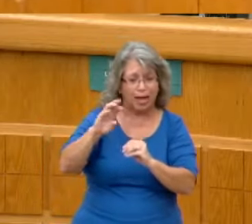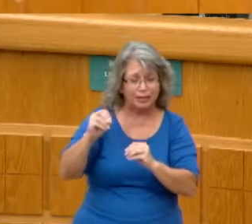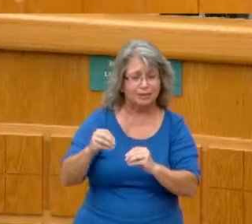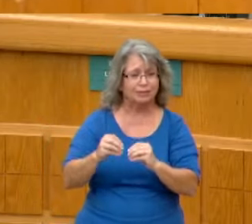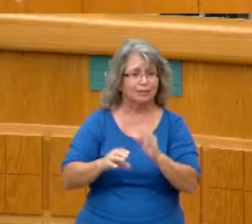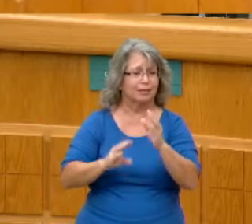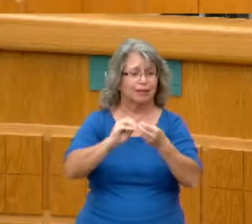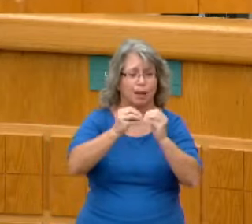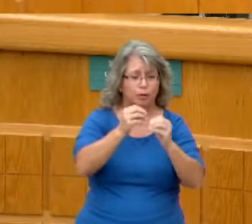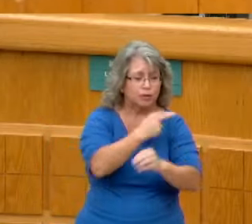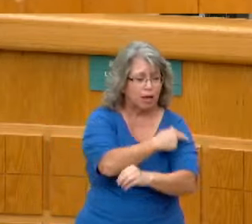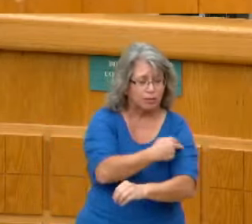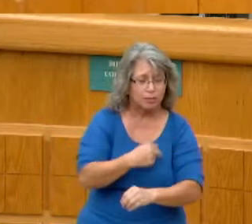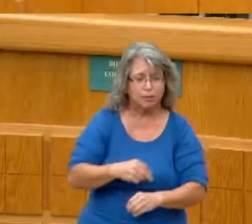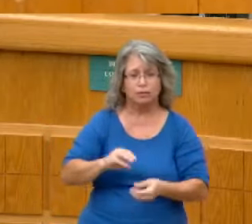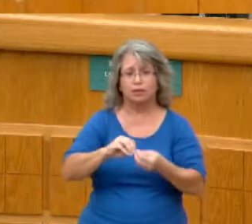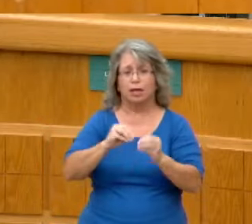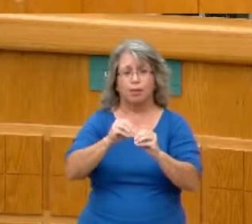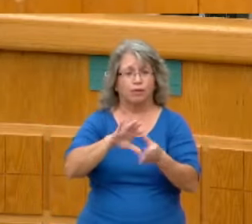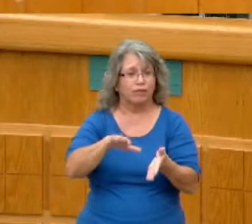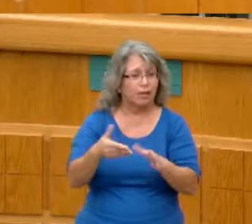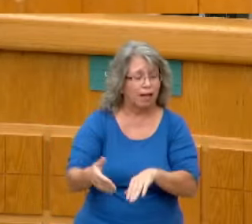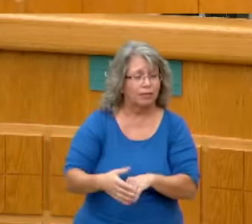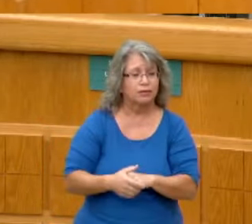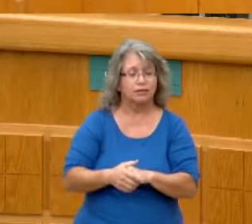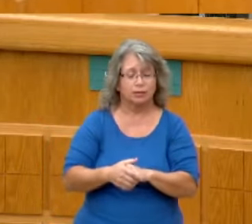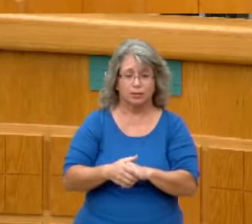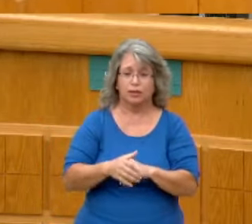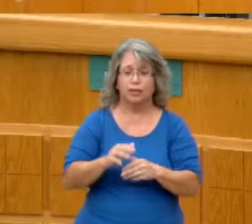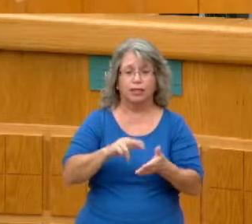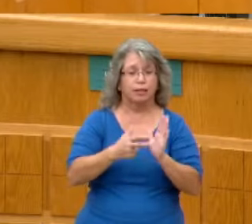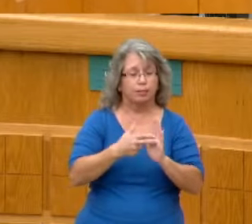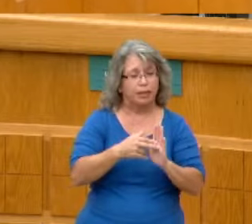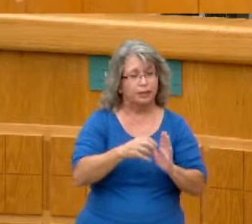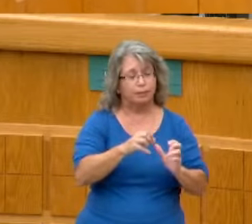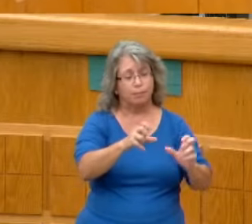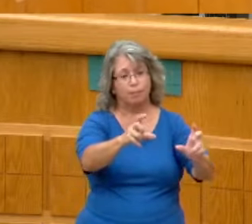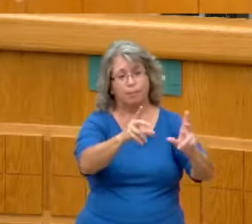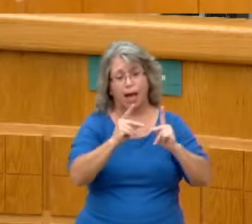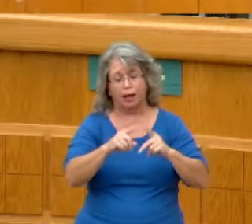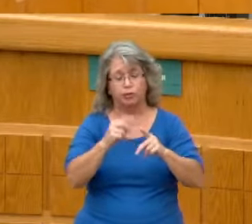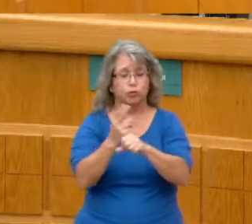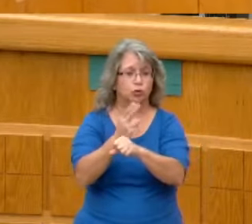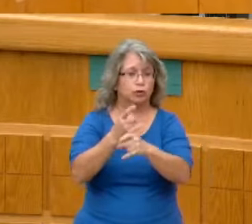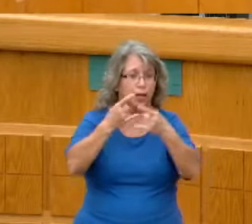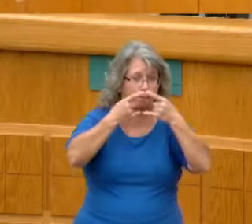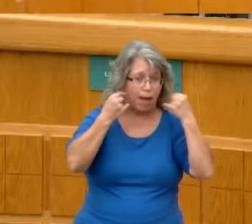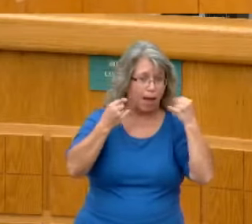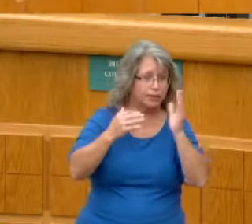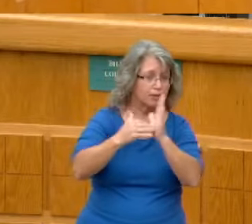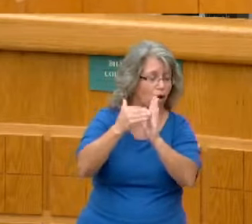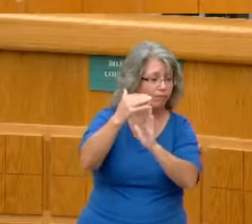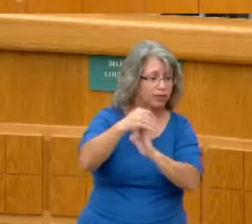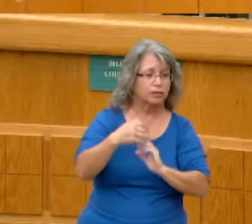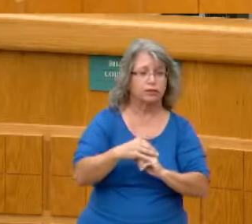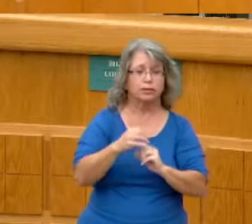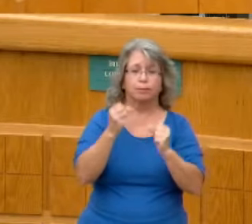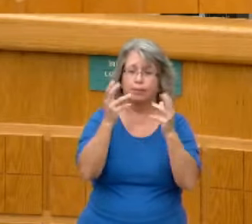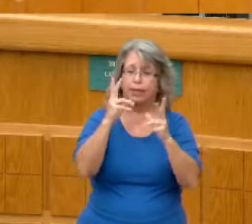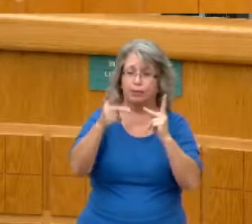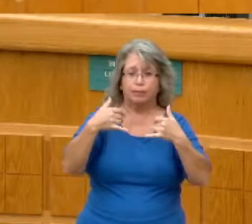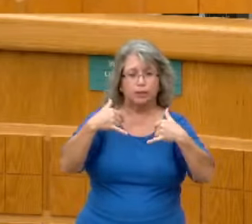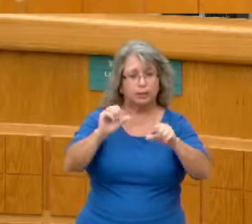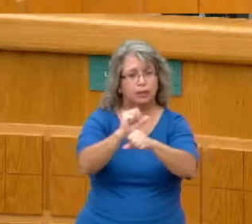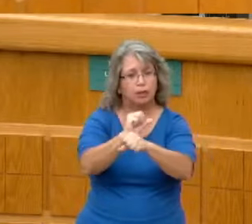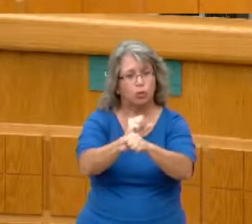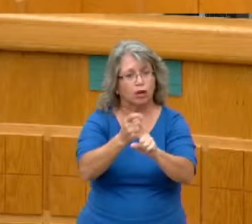to a return to masks and some continuing to work from home. As the fall holidays approach, it will be critical for us